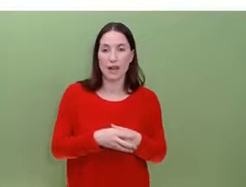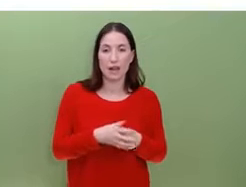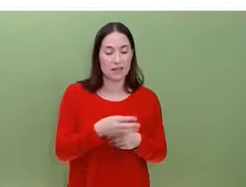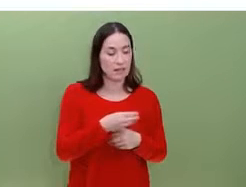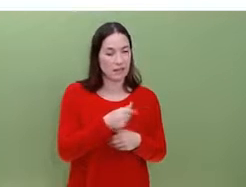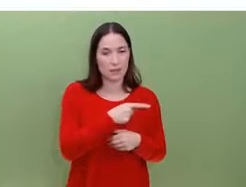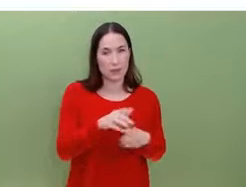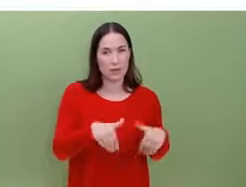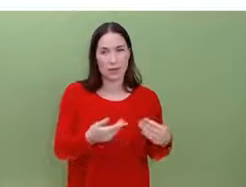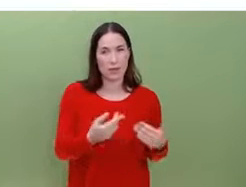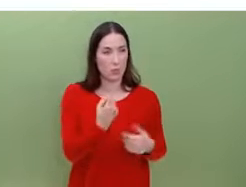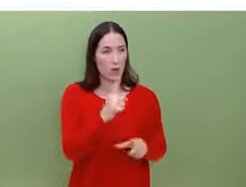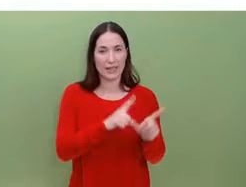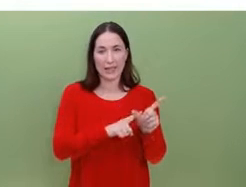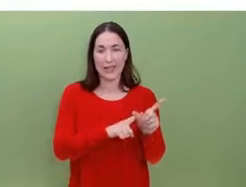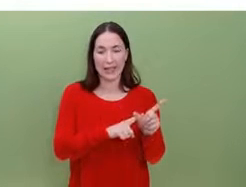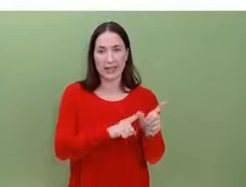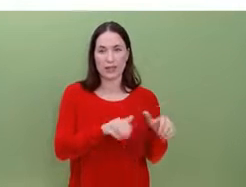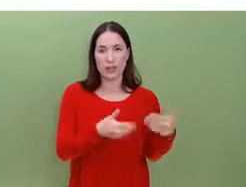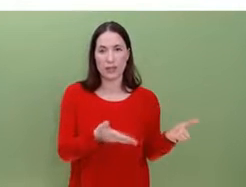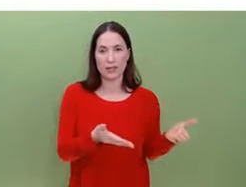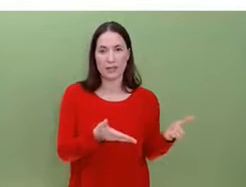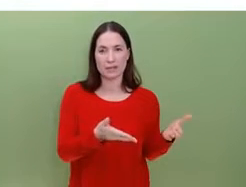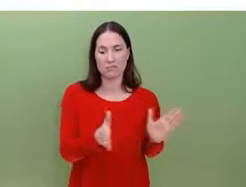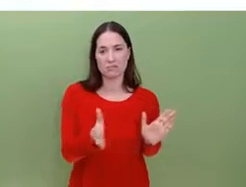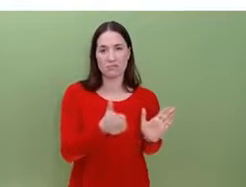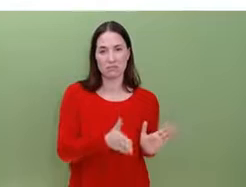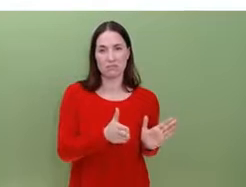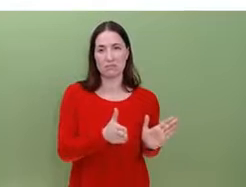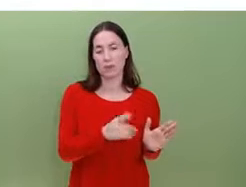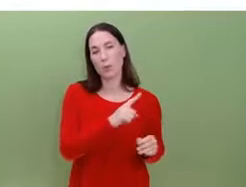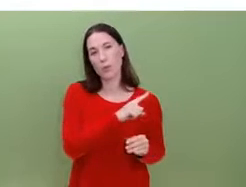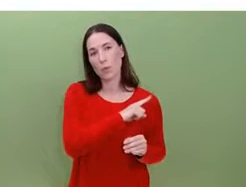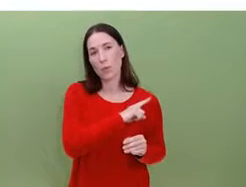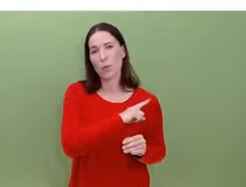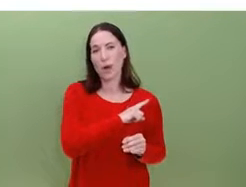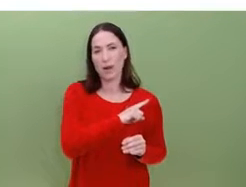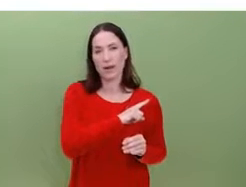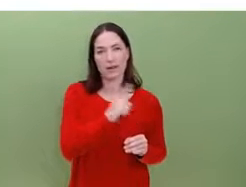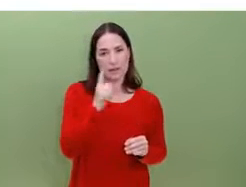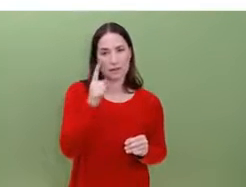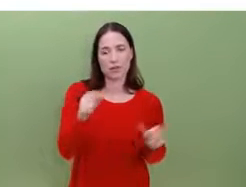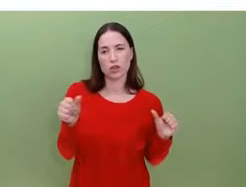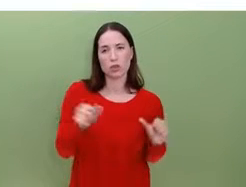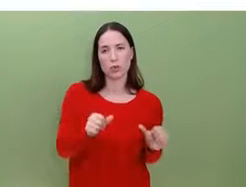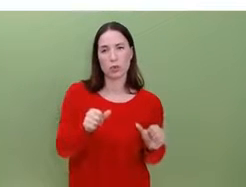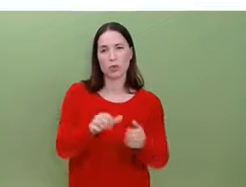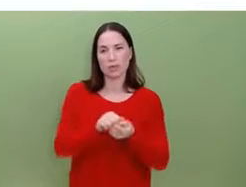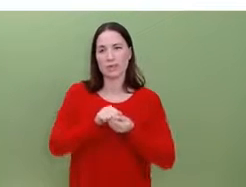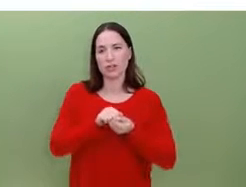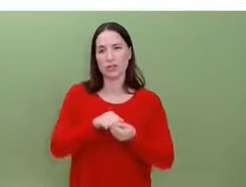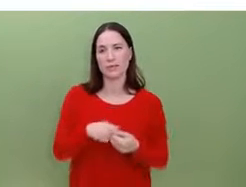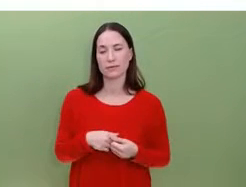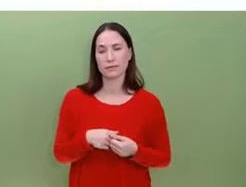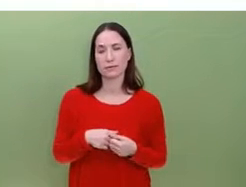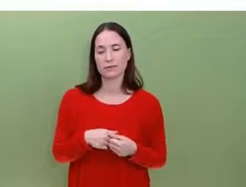a year long. So that's why that is such a short amount. But I think one of the main